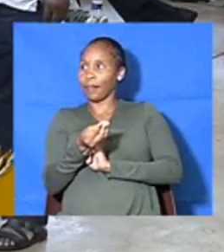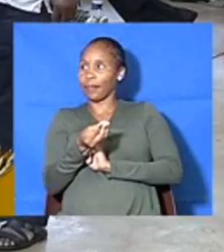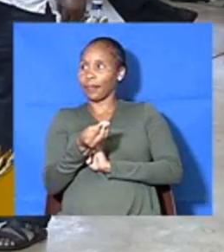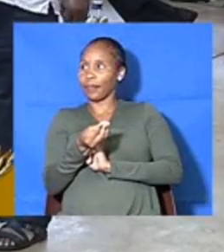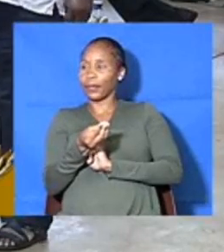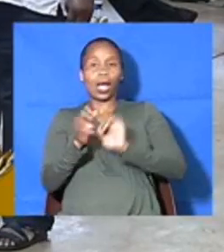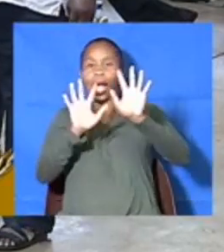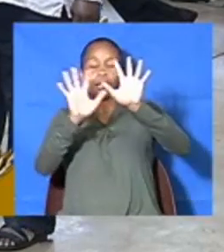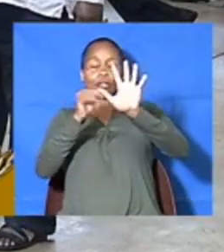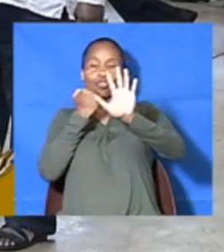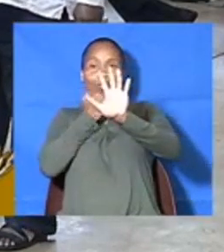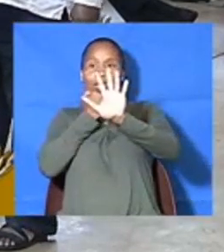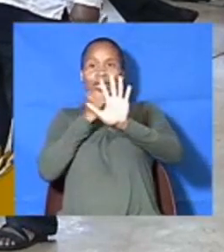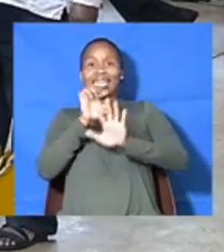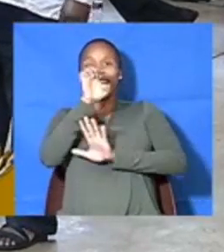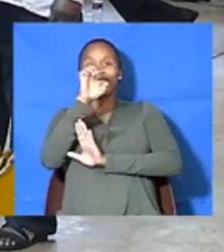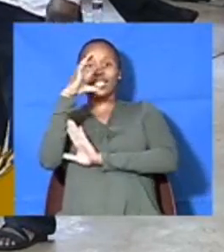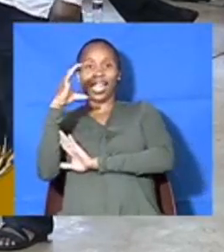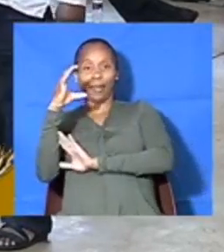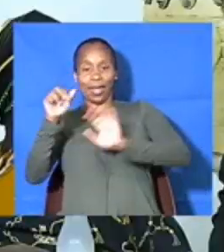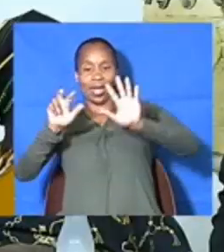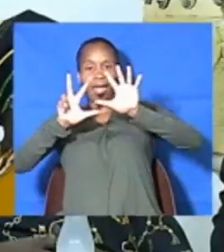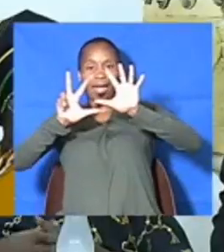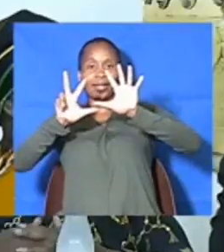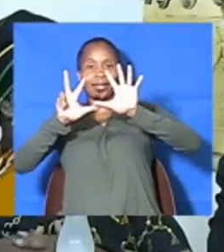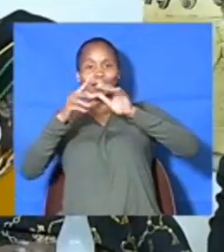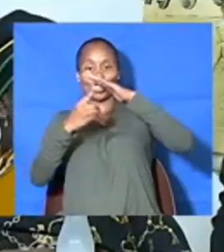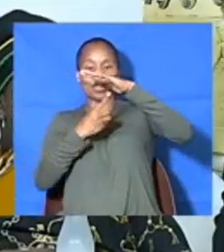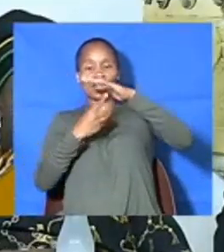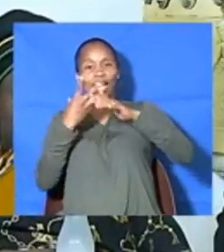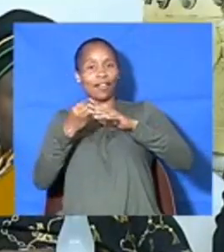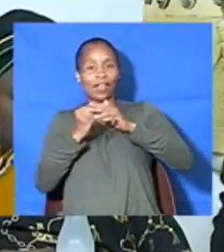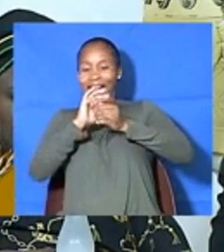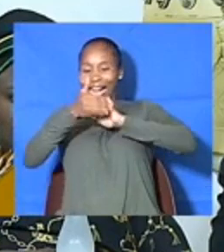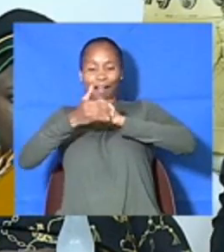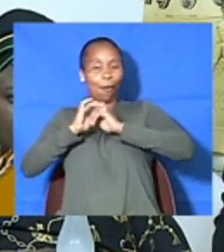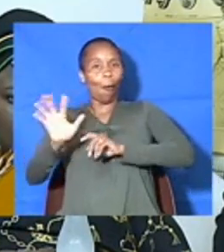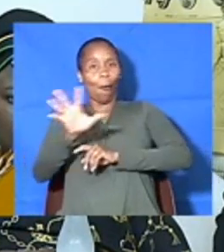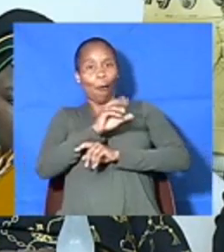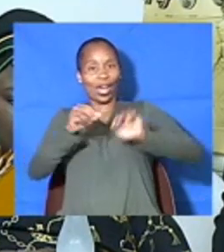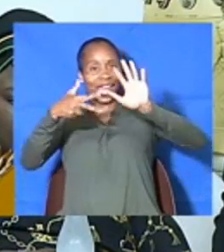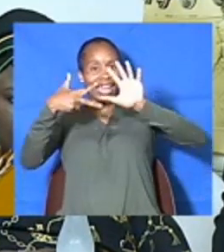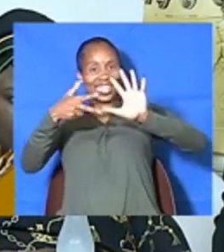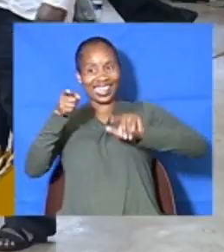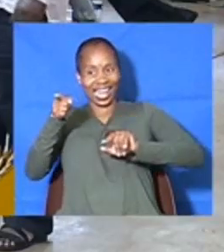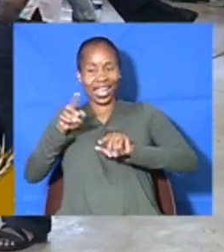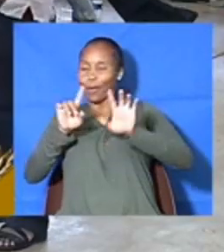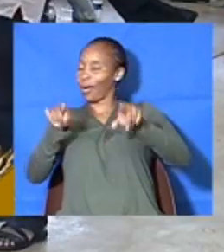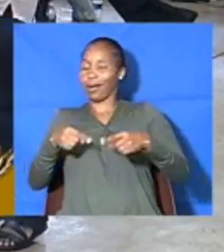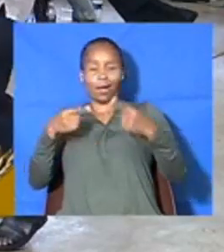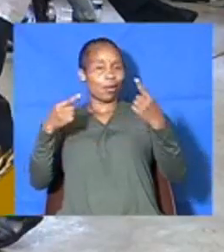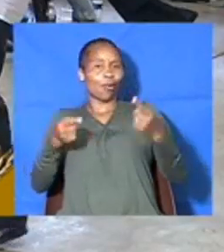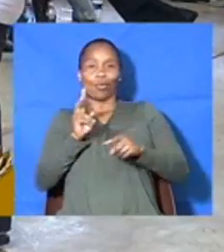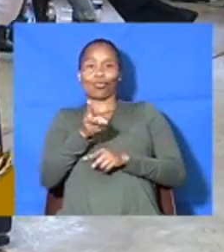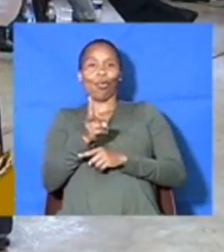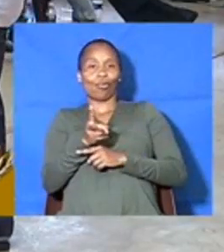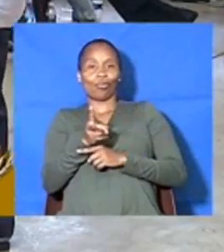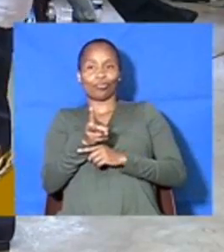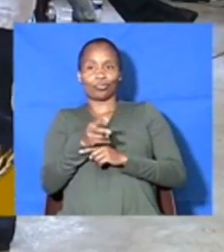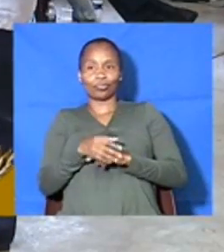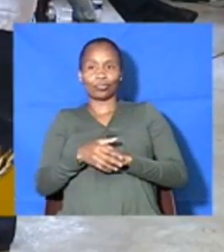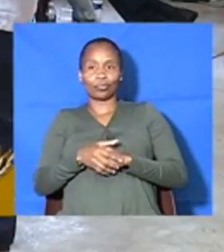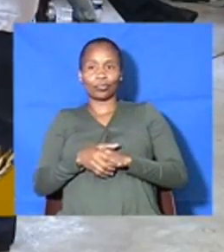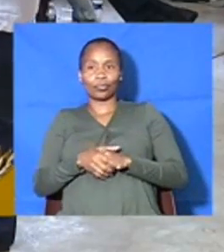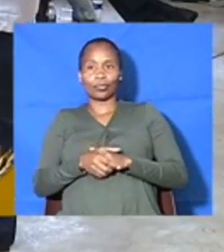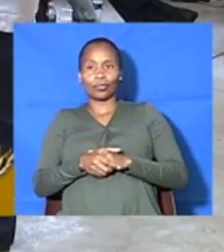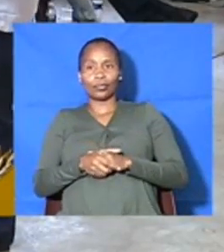person to where the health practitioner or the doctors are situated. As